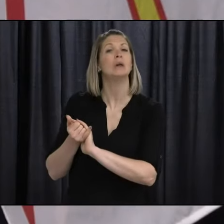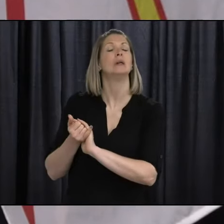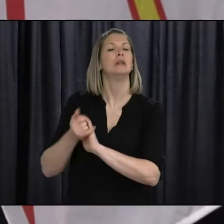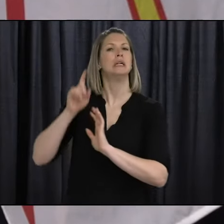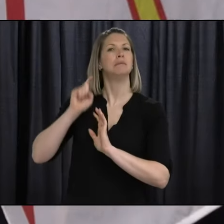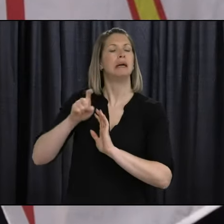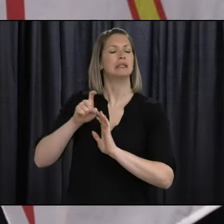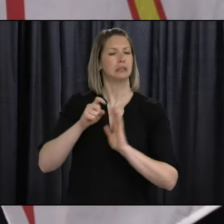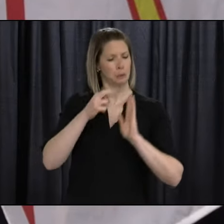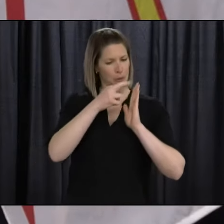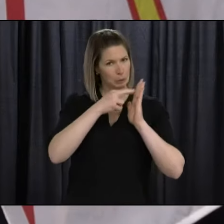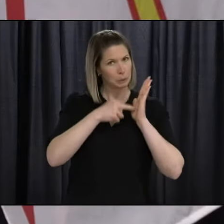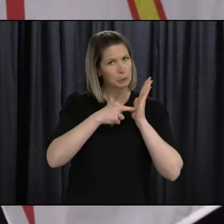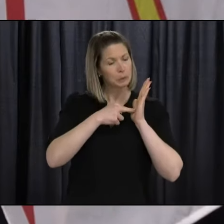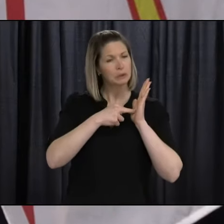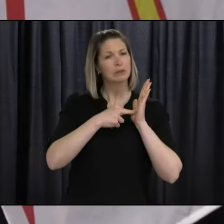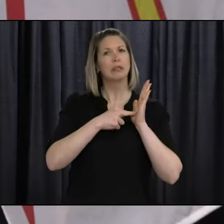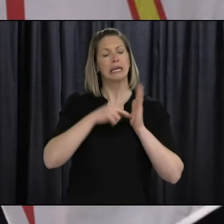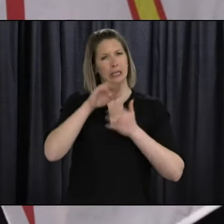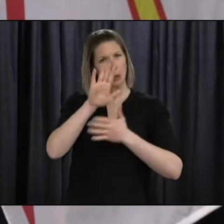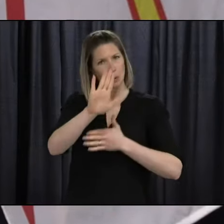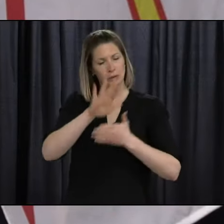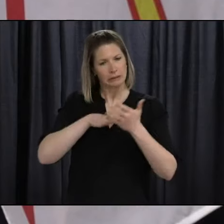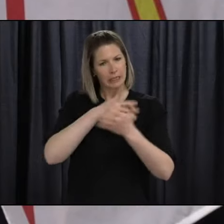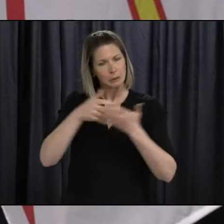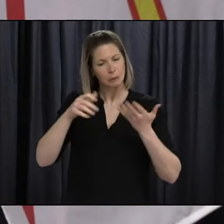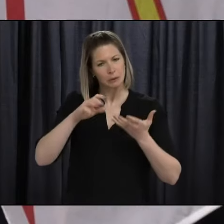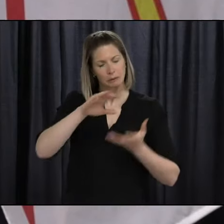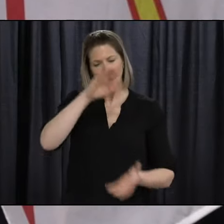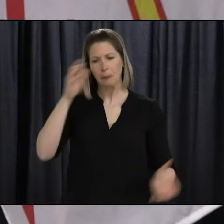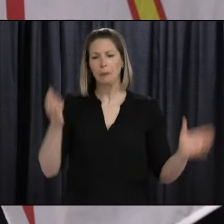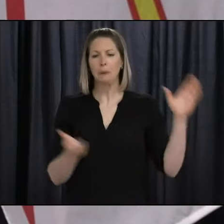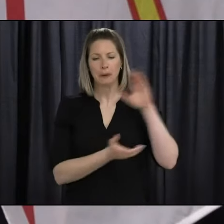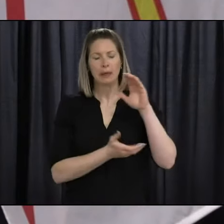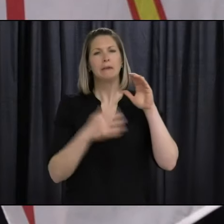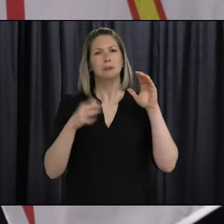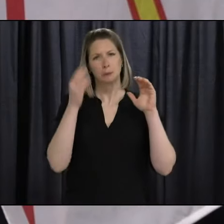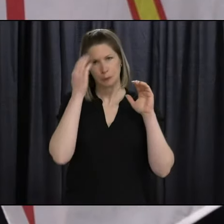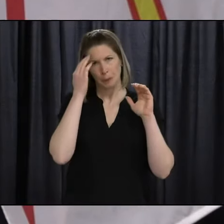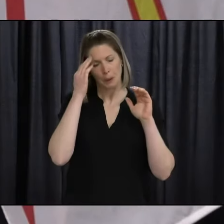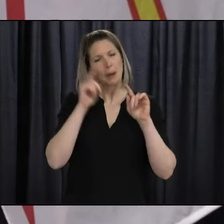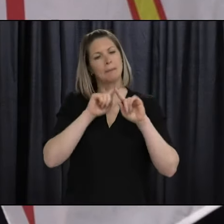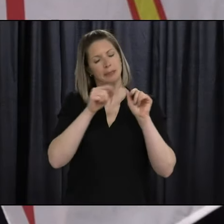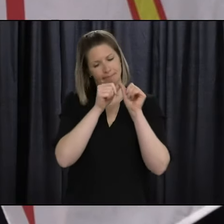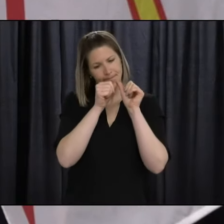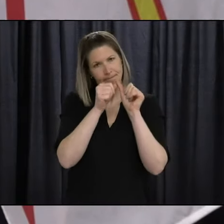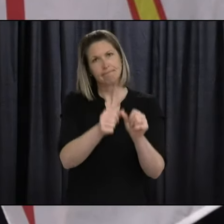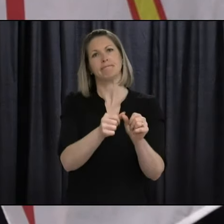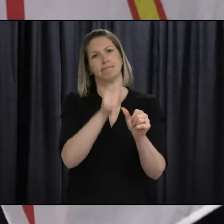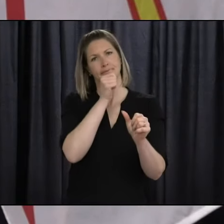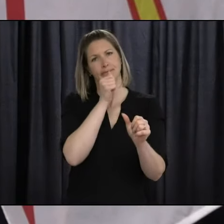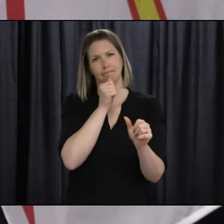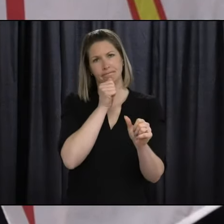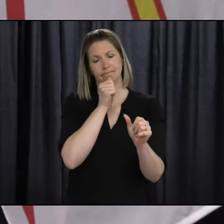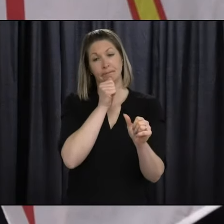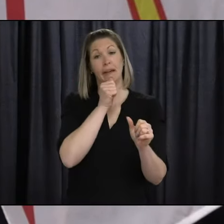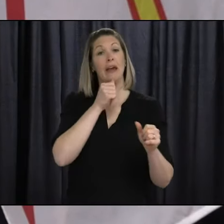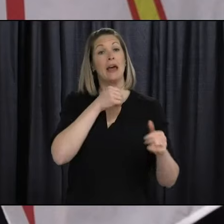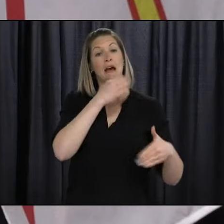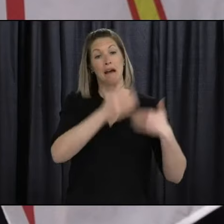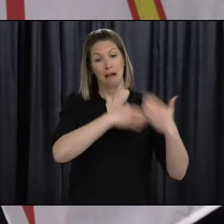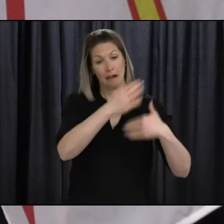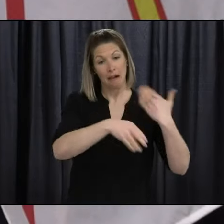our relentless commitment and courage, and when we do weather the storm, I know we will come out stronger and more united than ever from having navigated